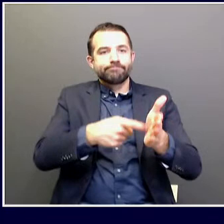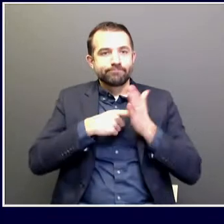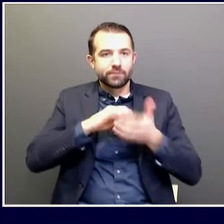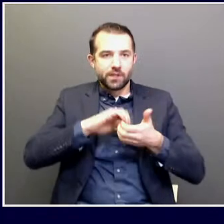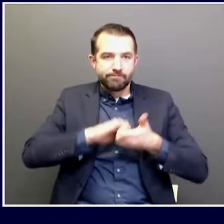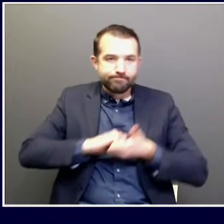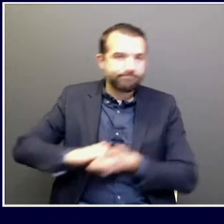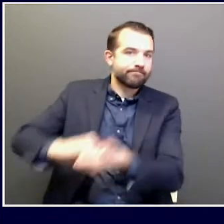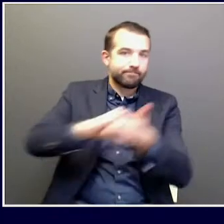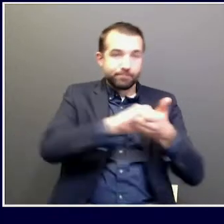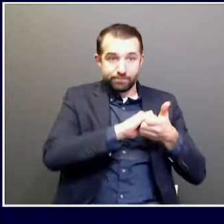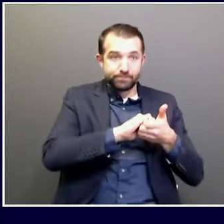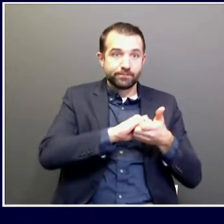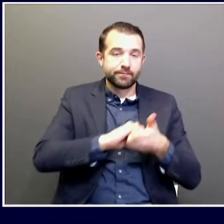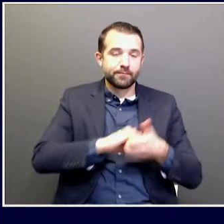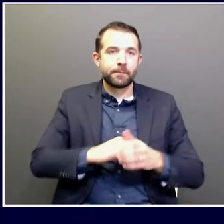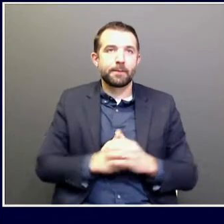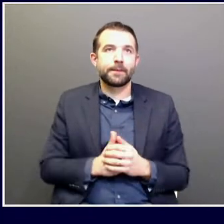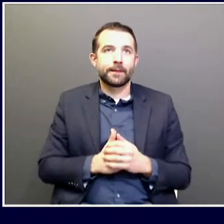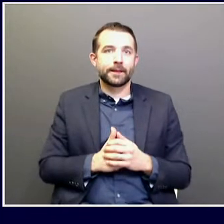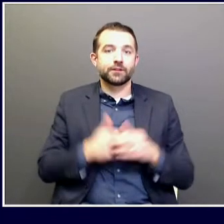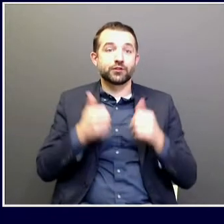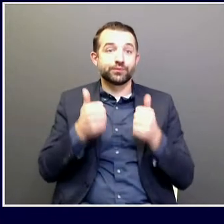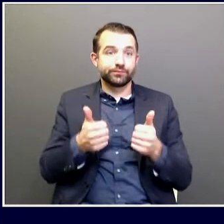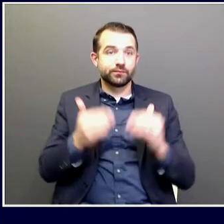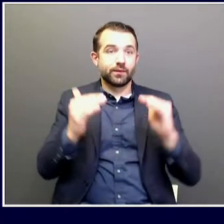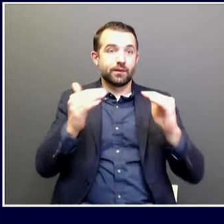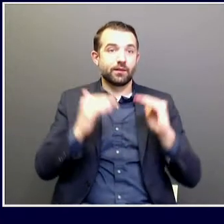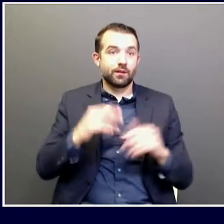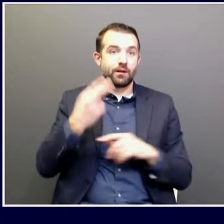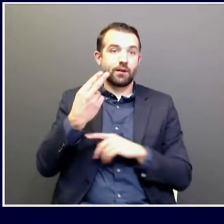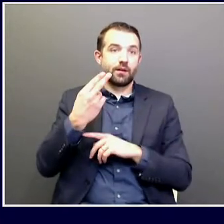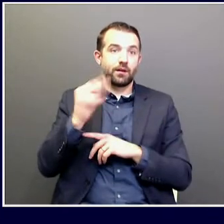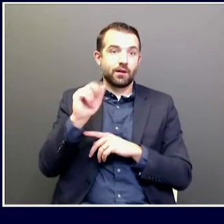Thank you. We go next to Hannah at News Center.